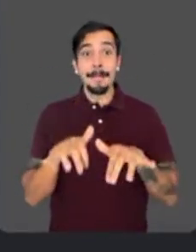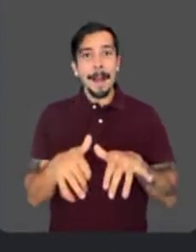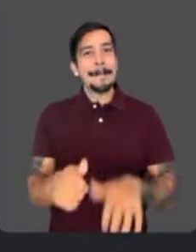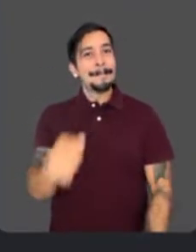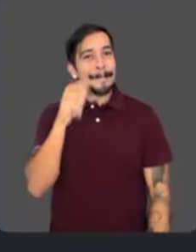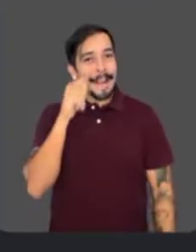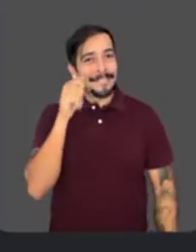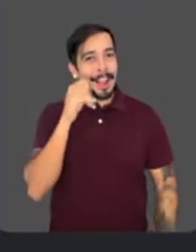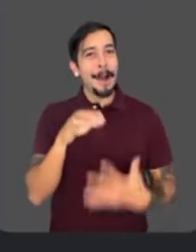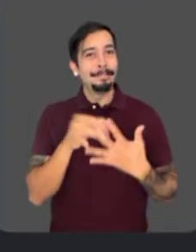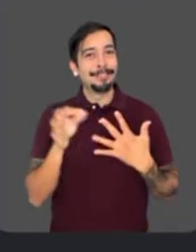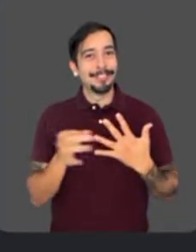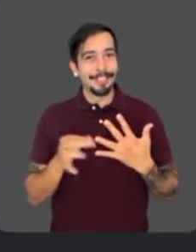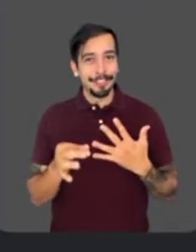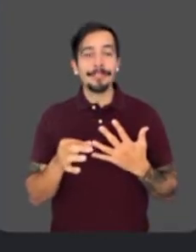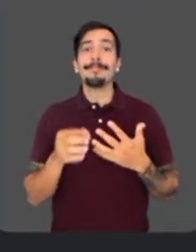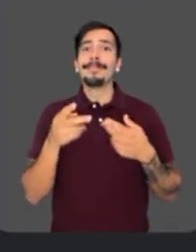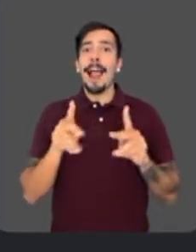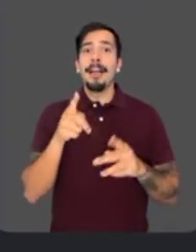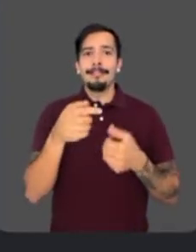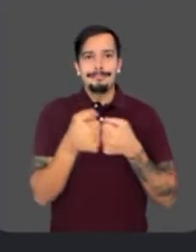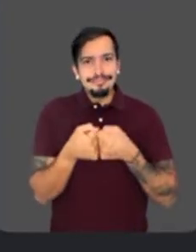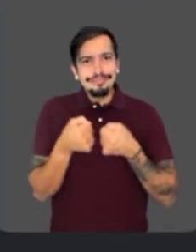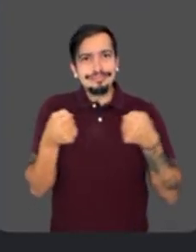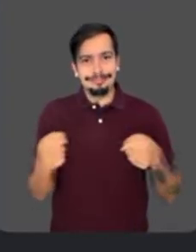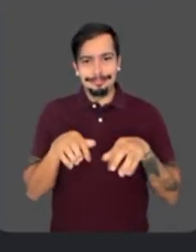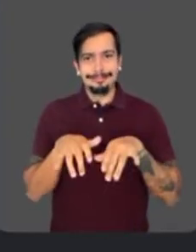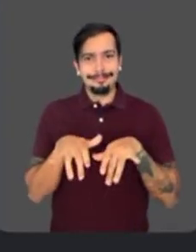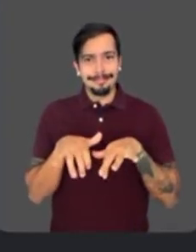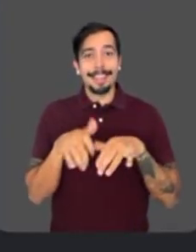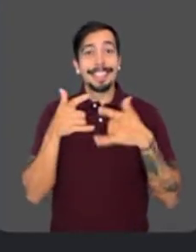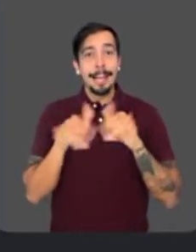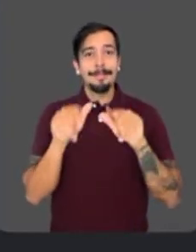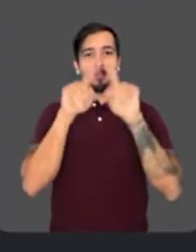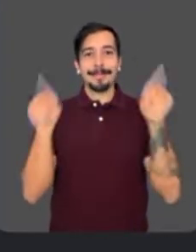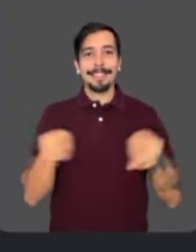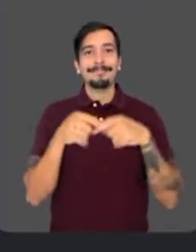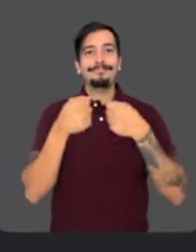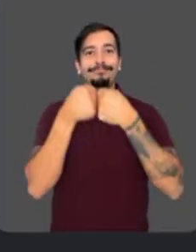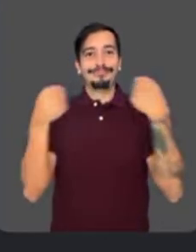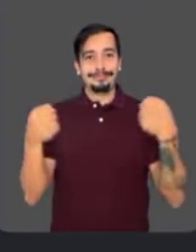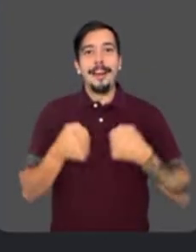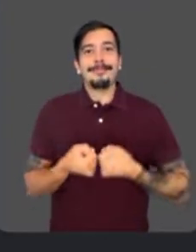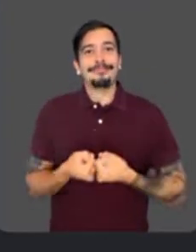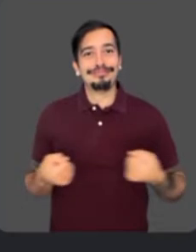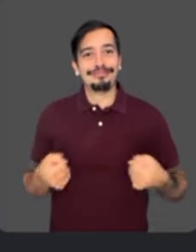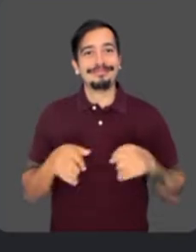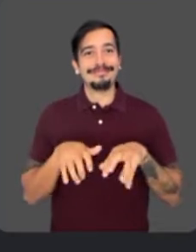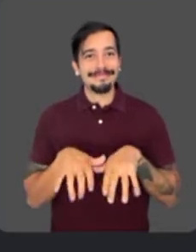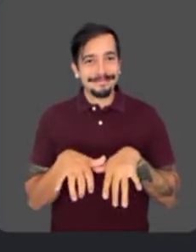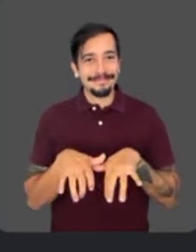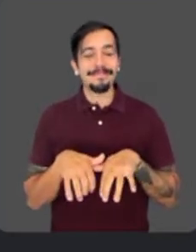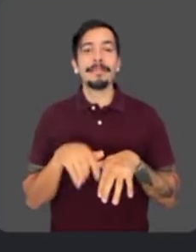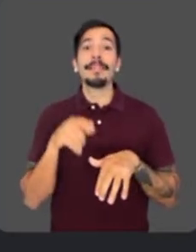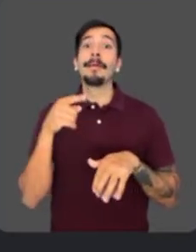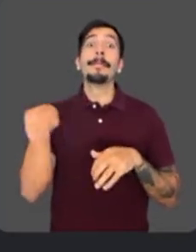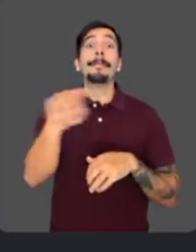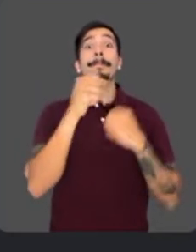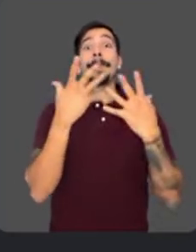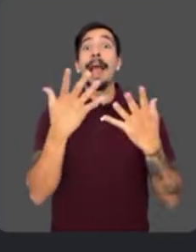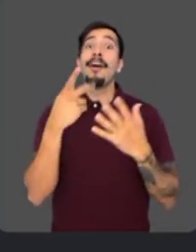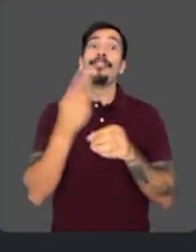a magnify keyboard option. This allows users to zoom in on the keyboard while using full screen magnification.